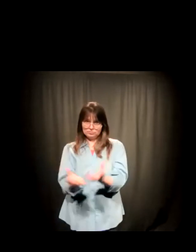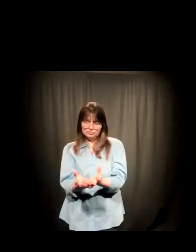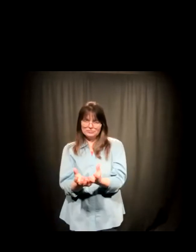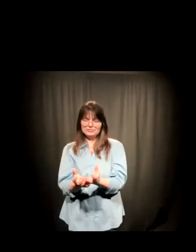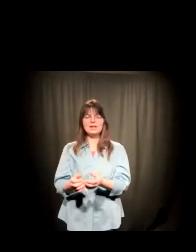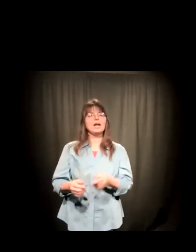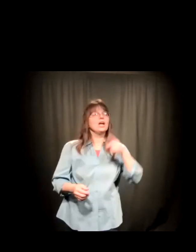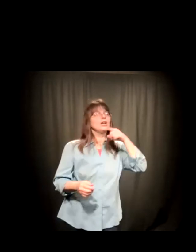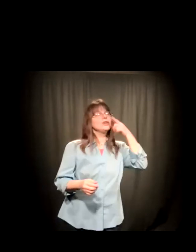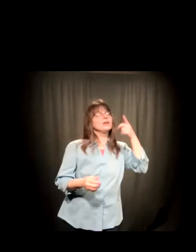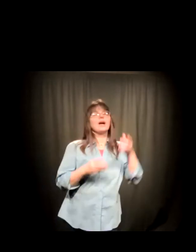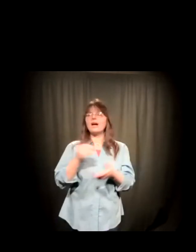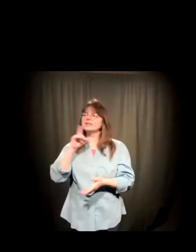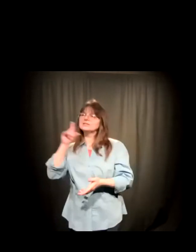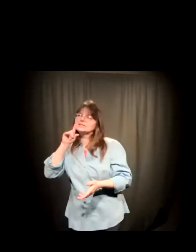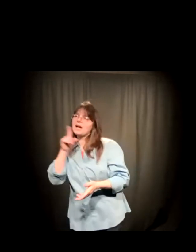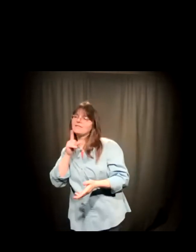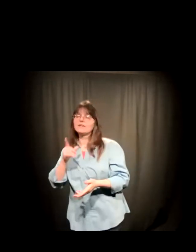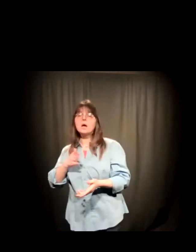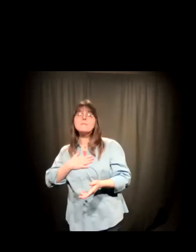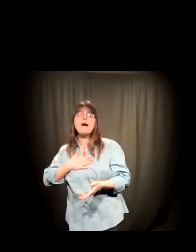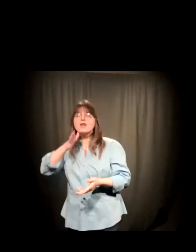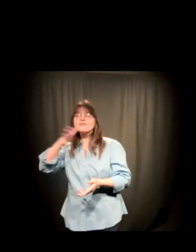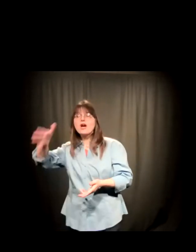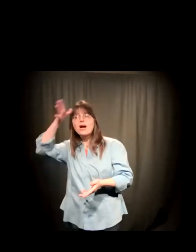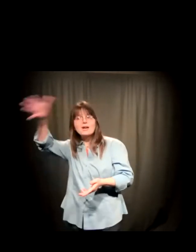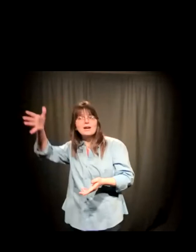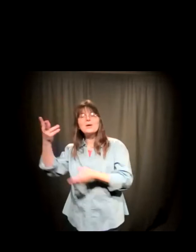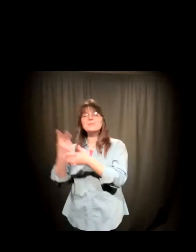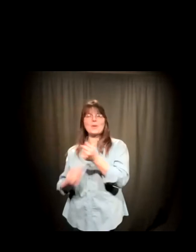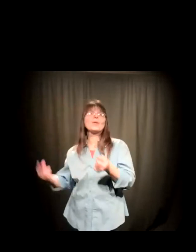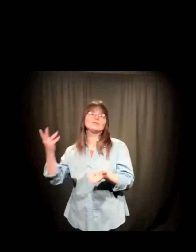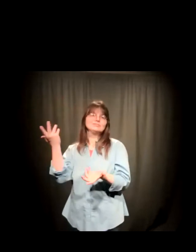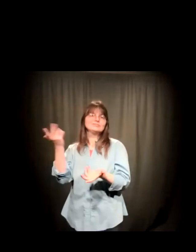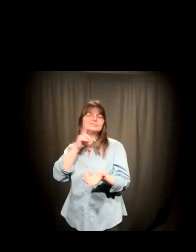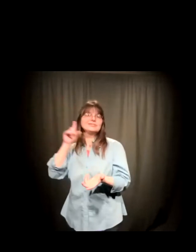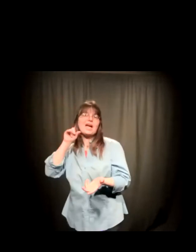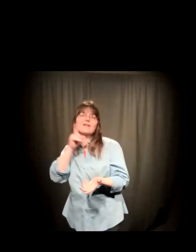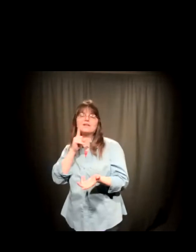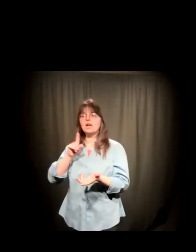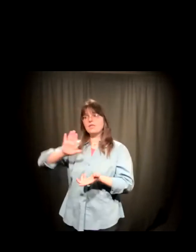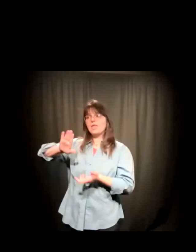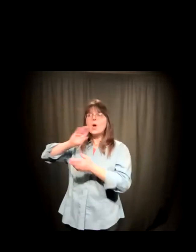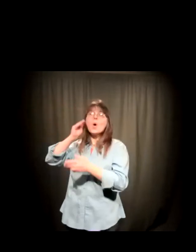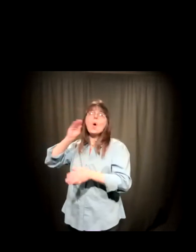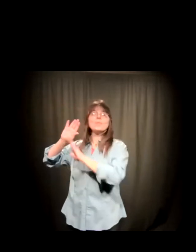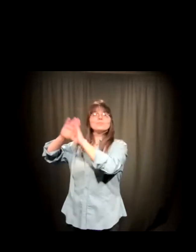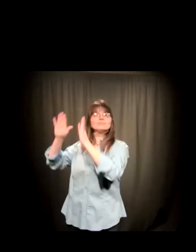maternal grandparents lived just around the bend from my house. In their home, we didn't speak since we didn't need